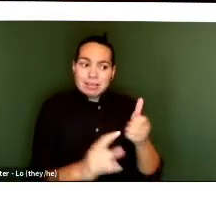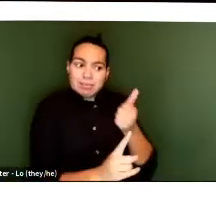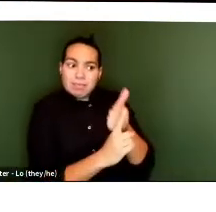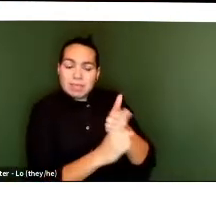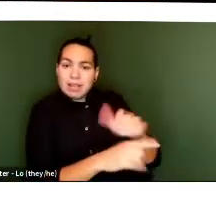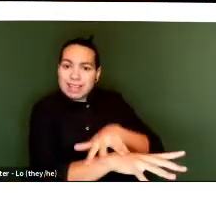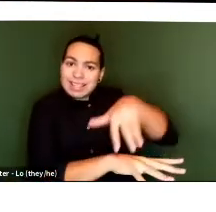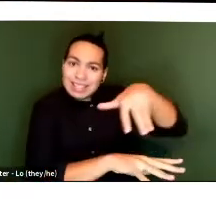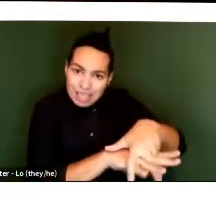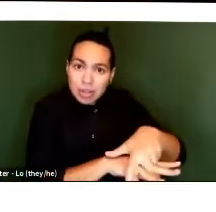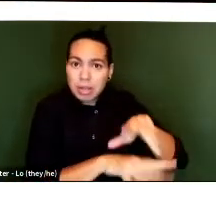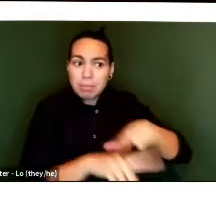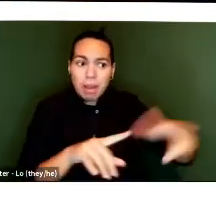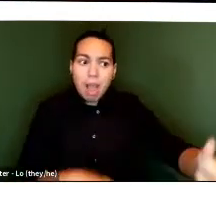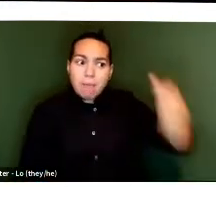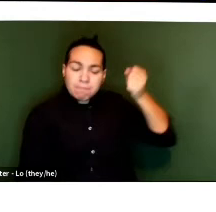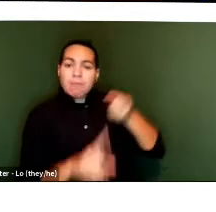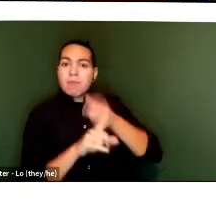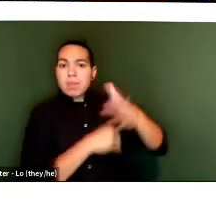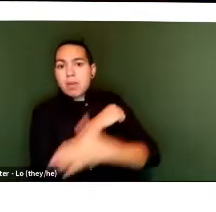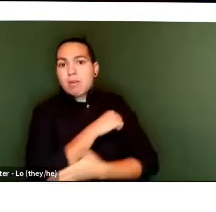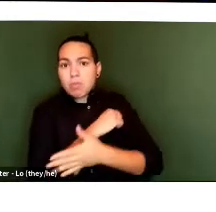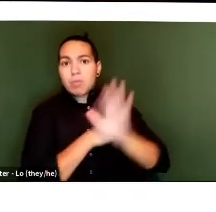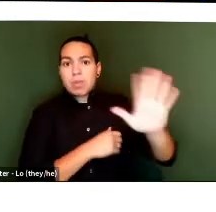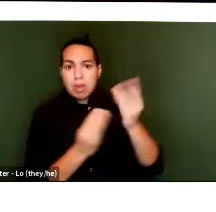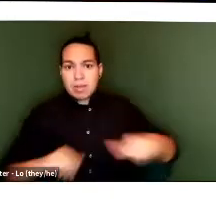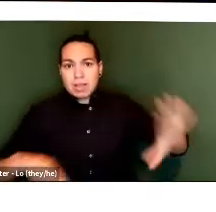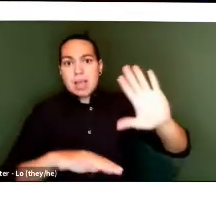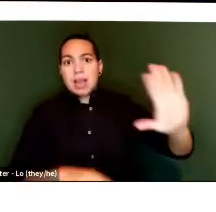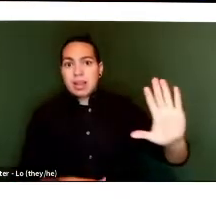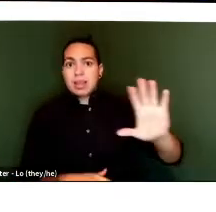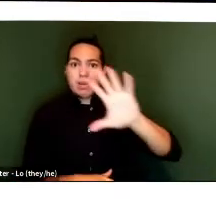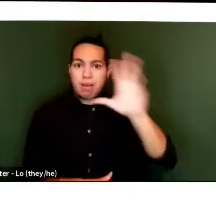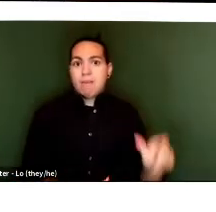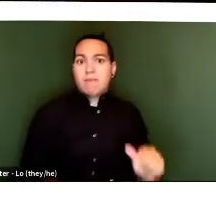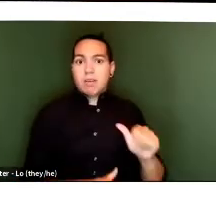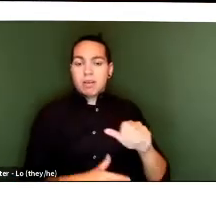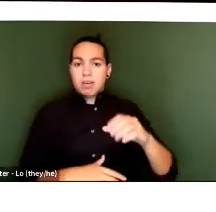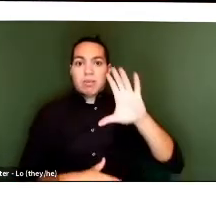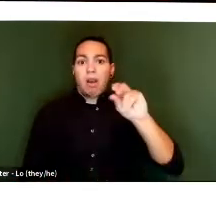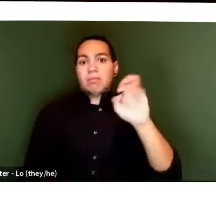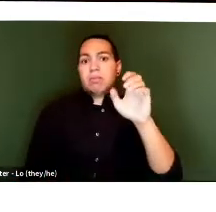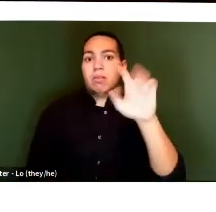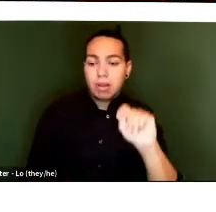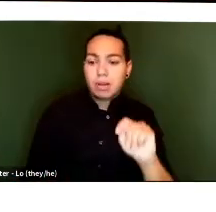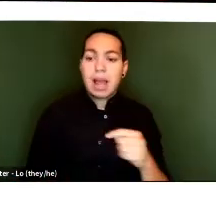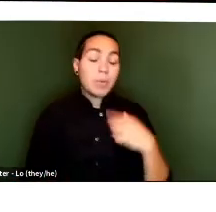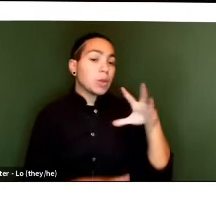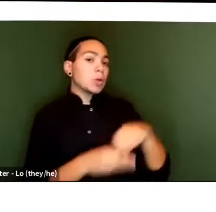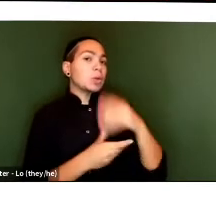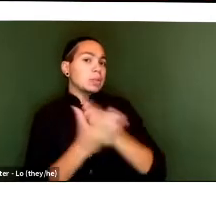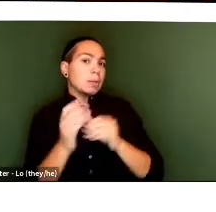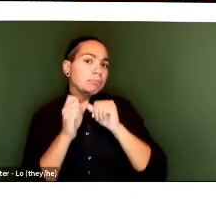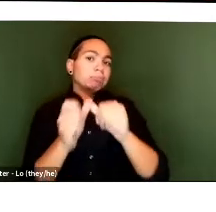discourse around indigeneity rarely ever includes Black population. And I'll include some further reading afterwards about